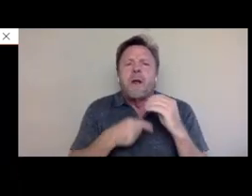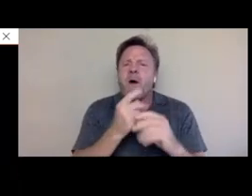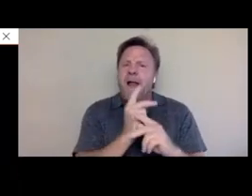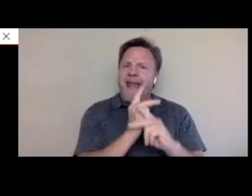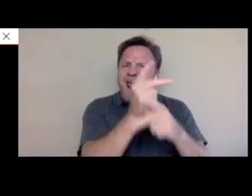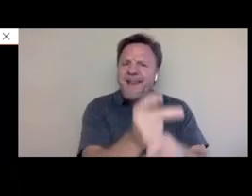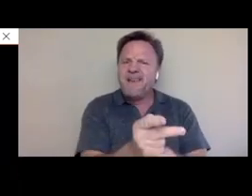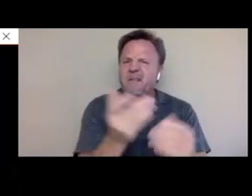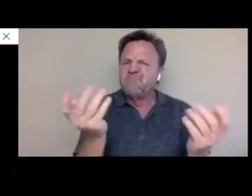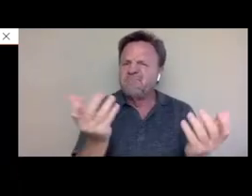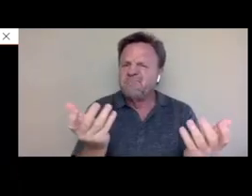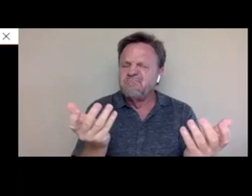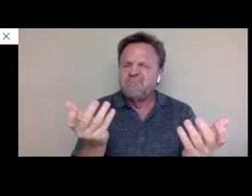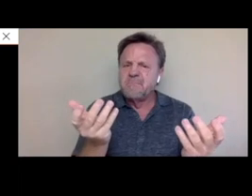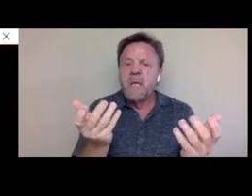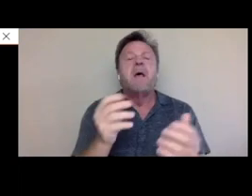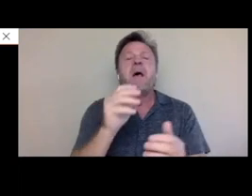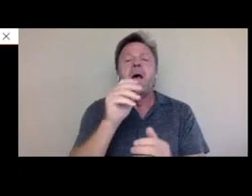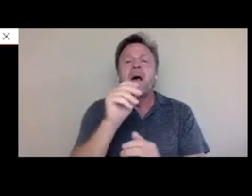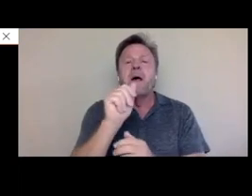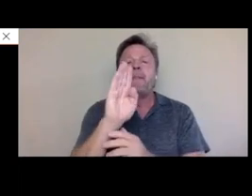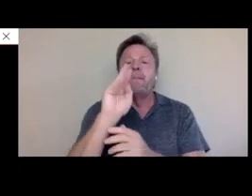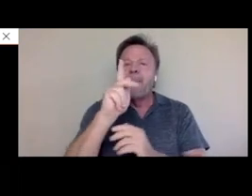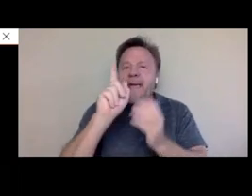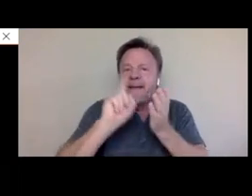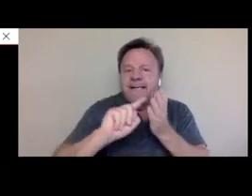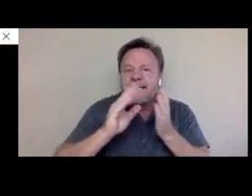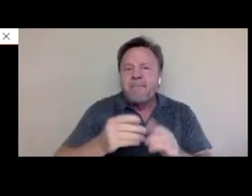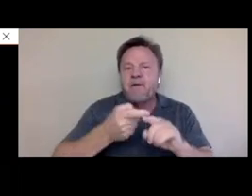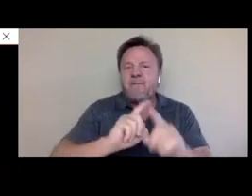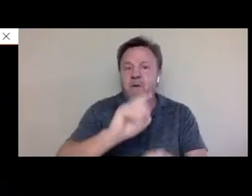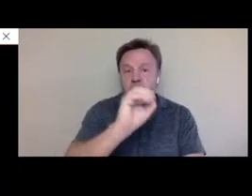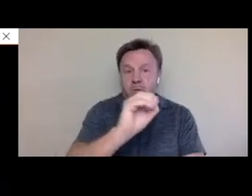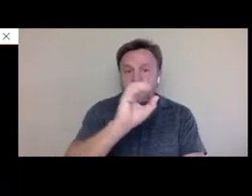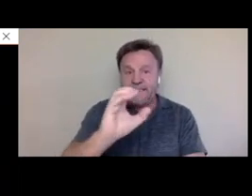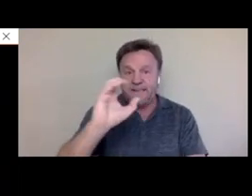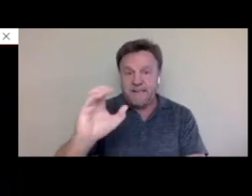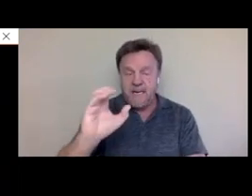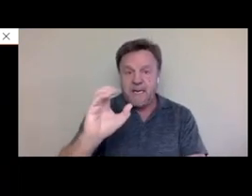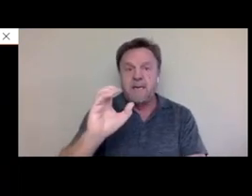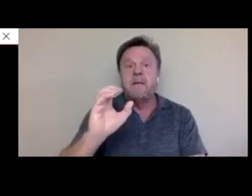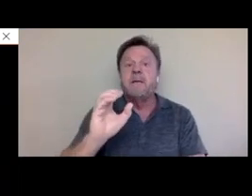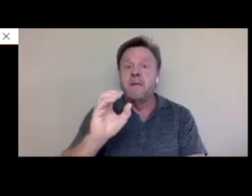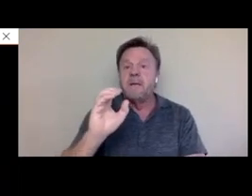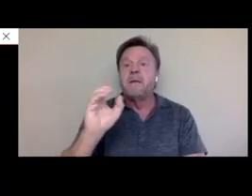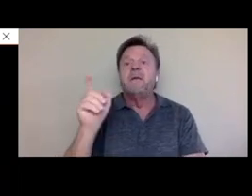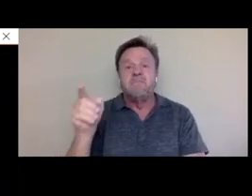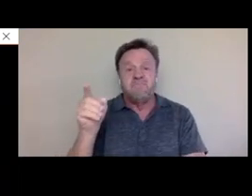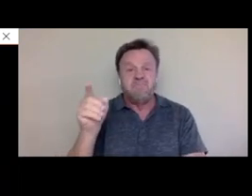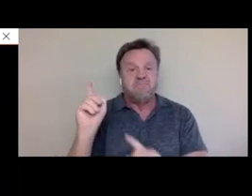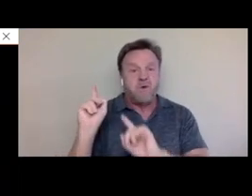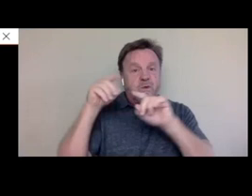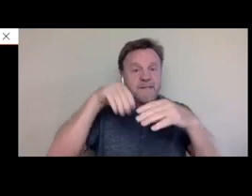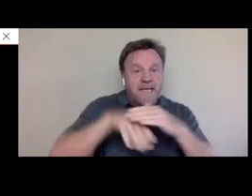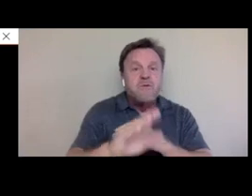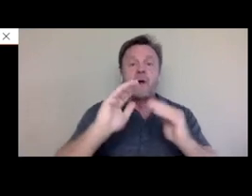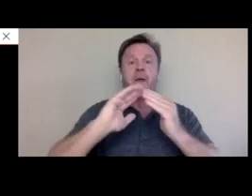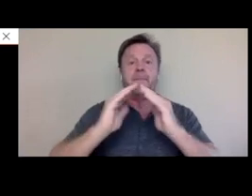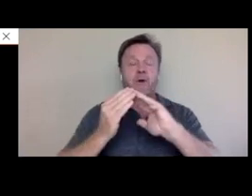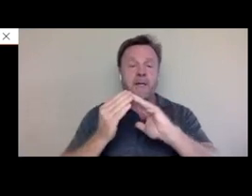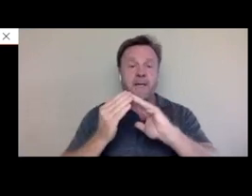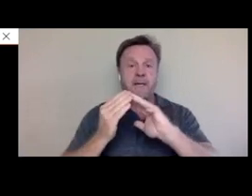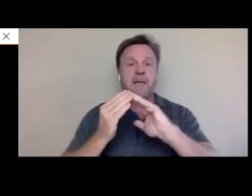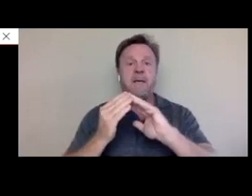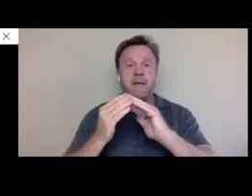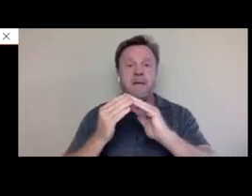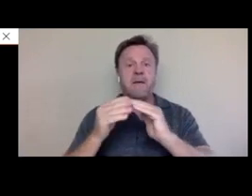So what the bank examiner from OCC, who's going to come to that community where one of